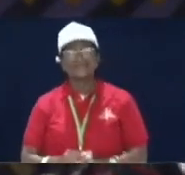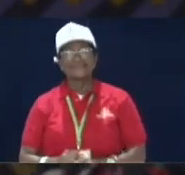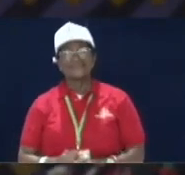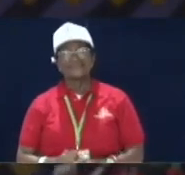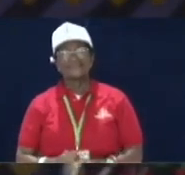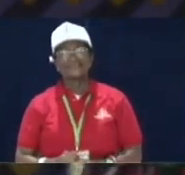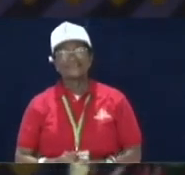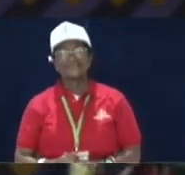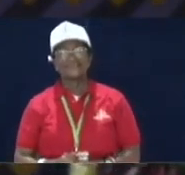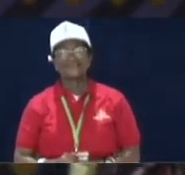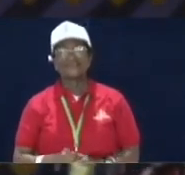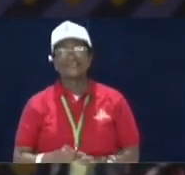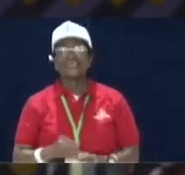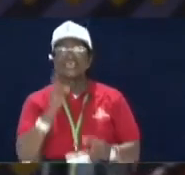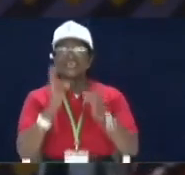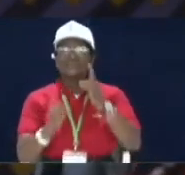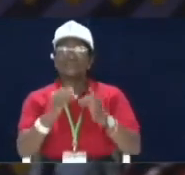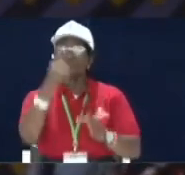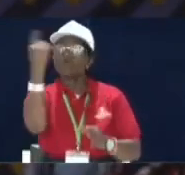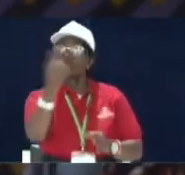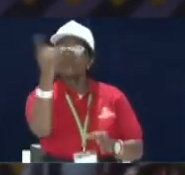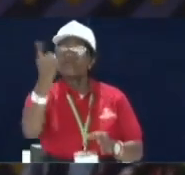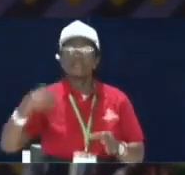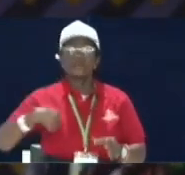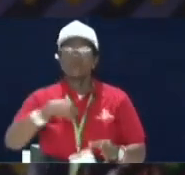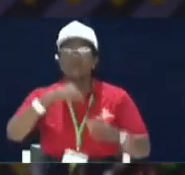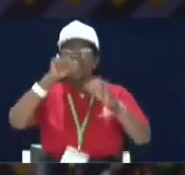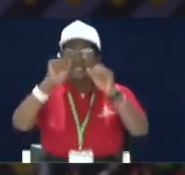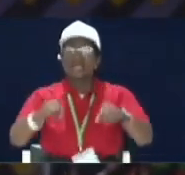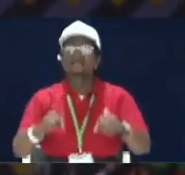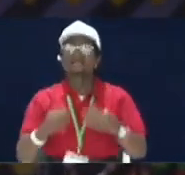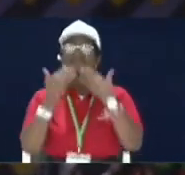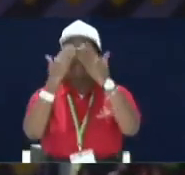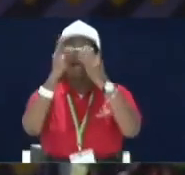If only we can thank God for what he did last month,